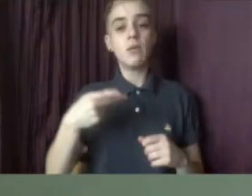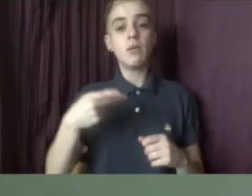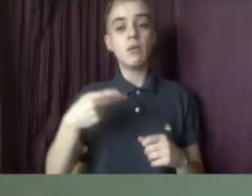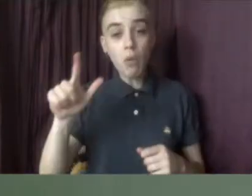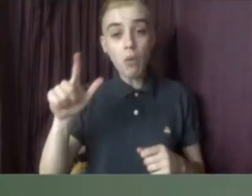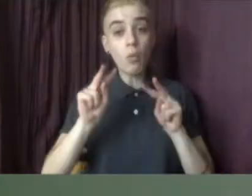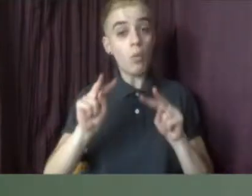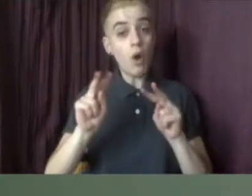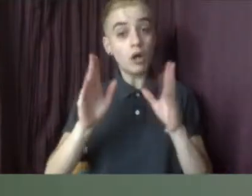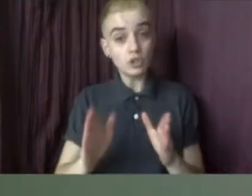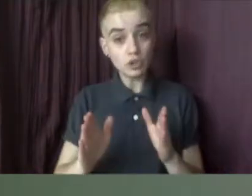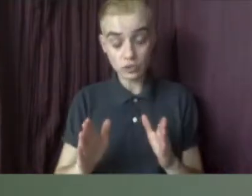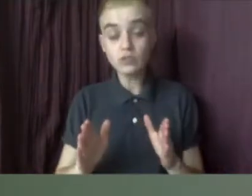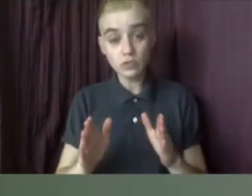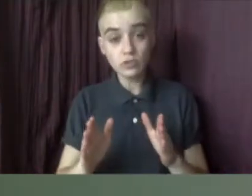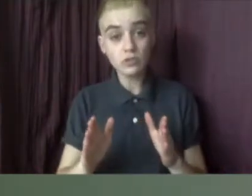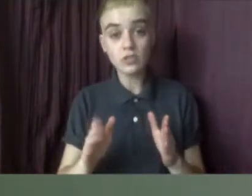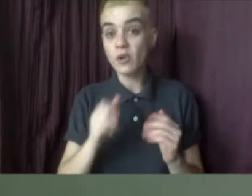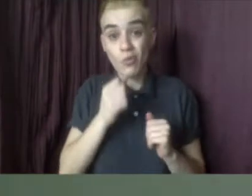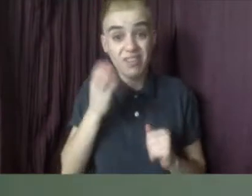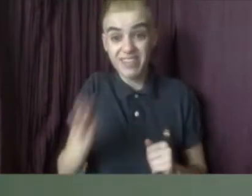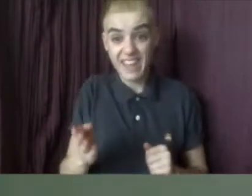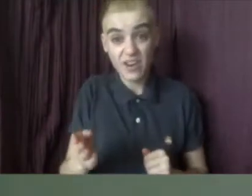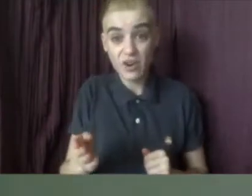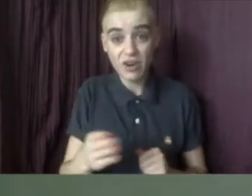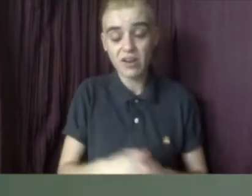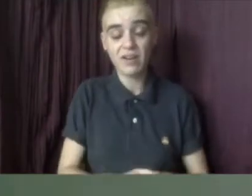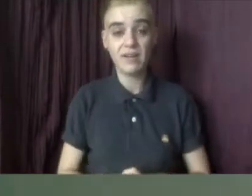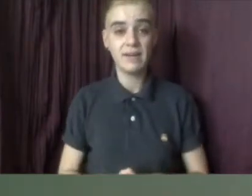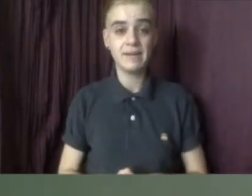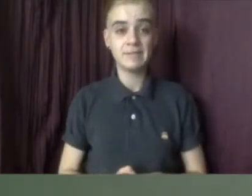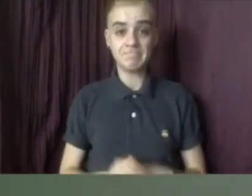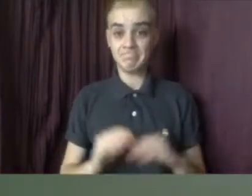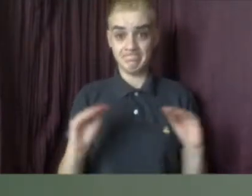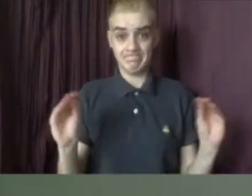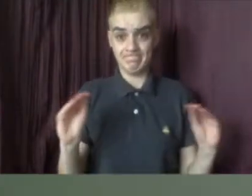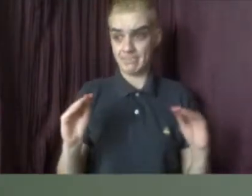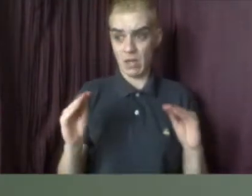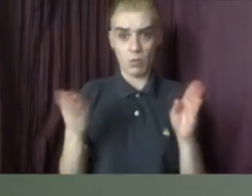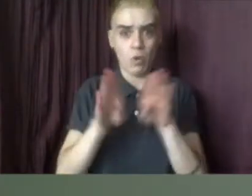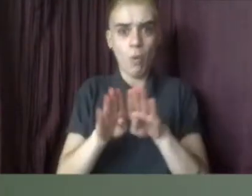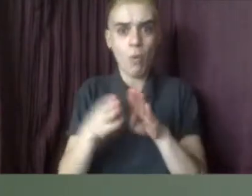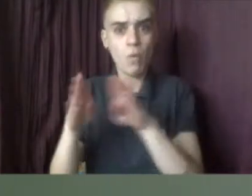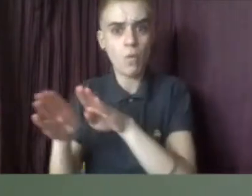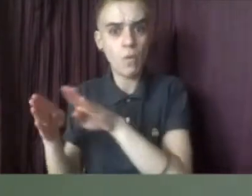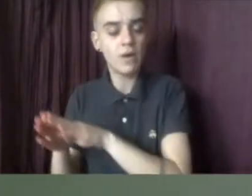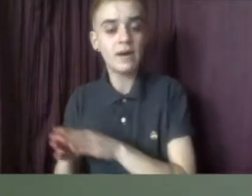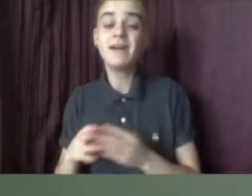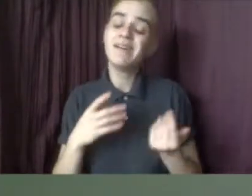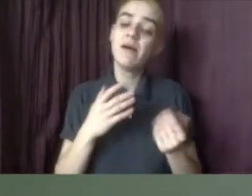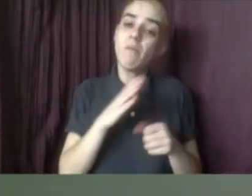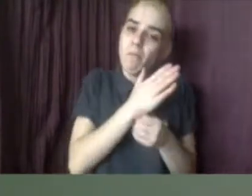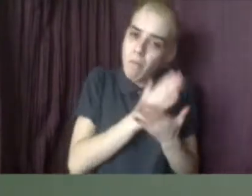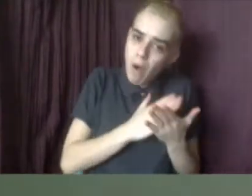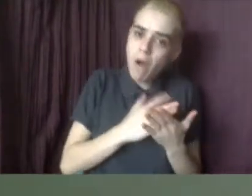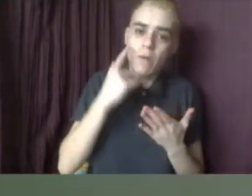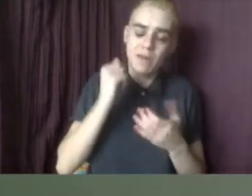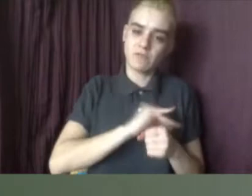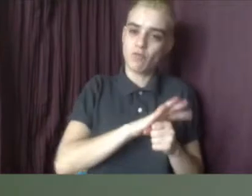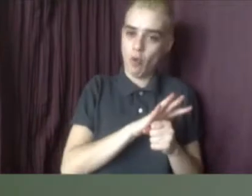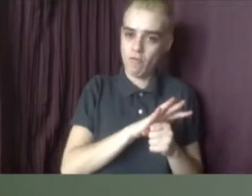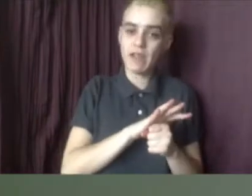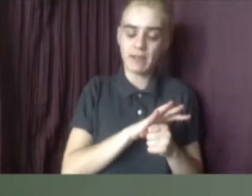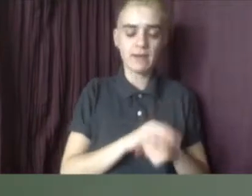poll worker is 70 years old. And so when you have a pandemic that was particularly deadly to people who were 65 years and